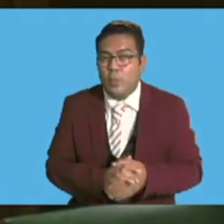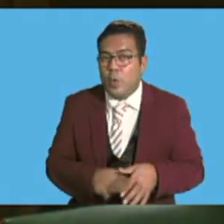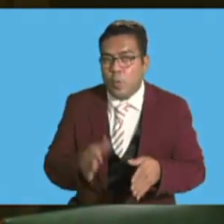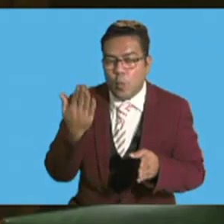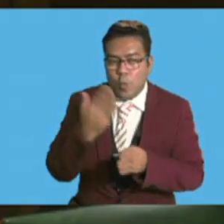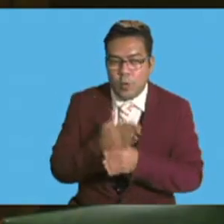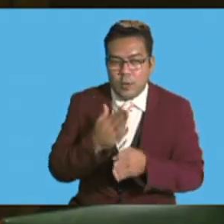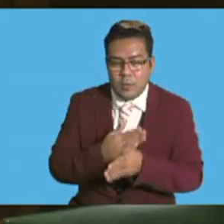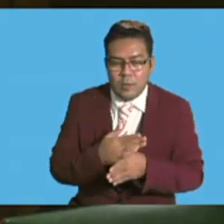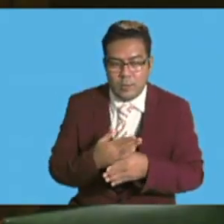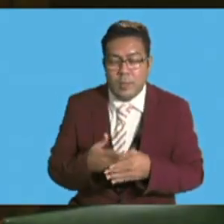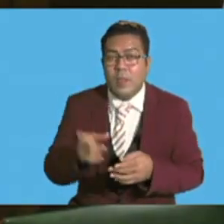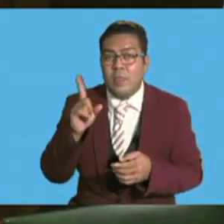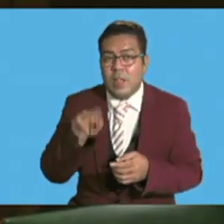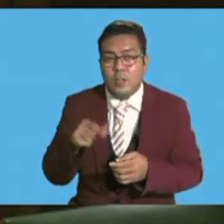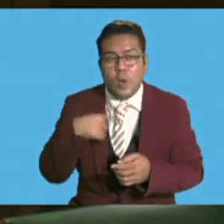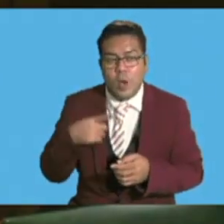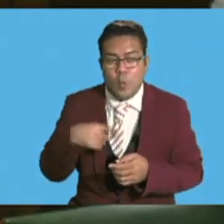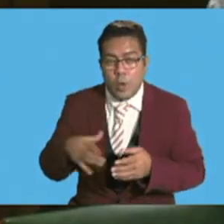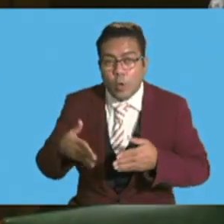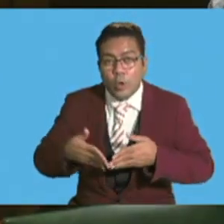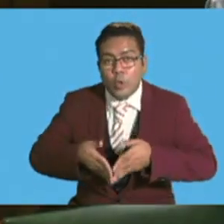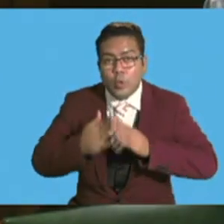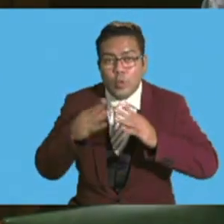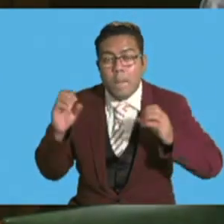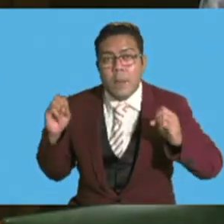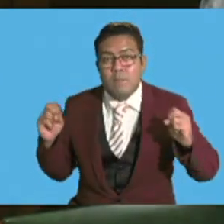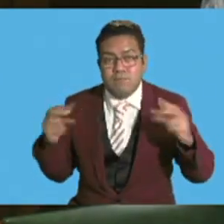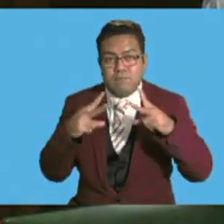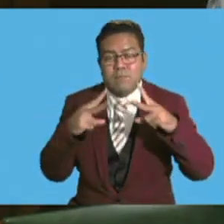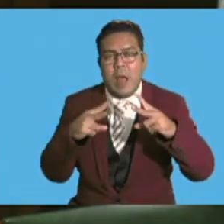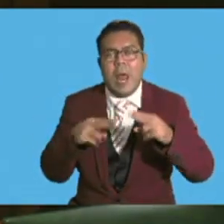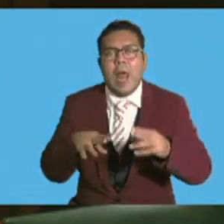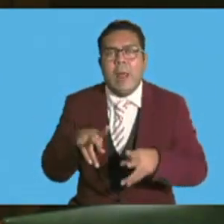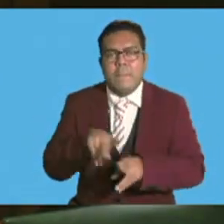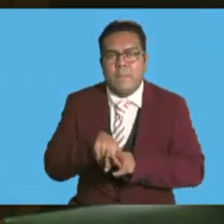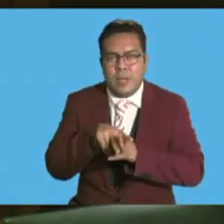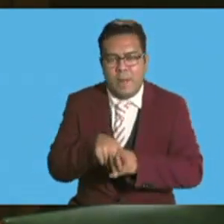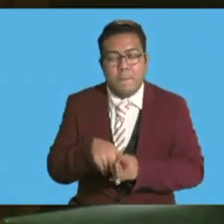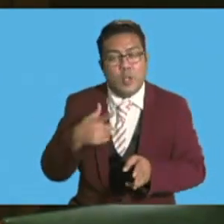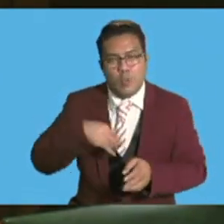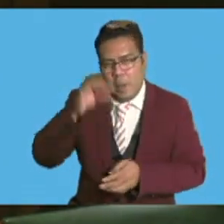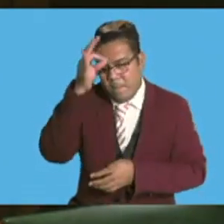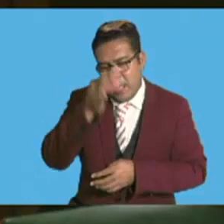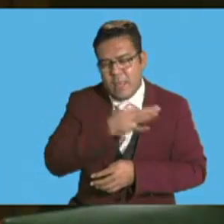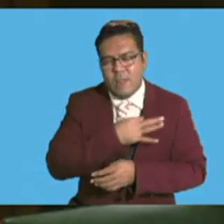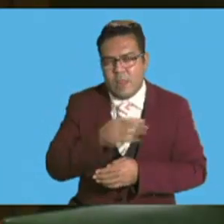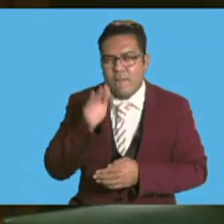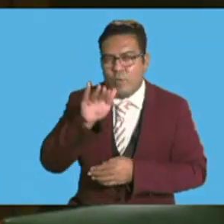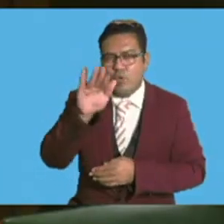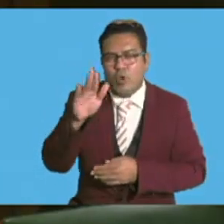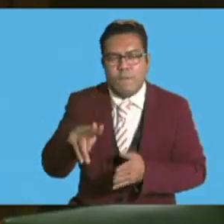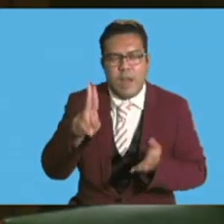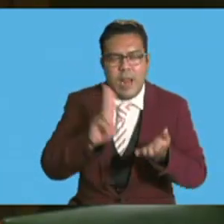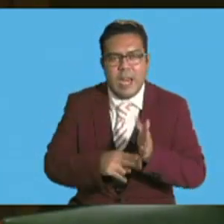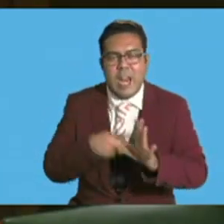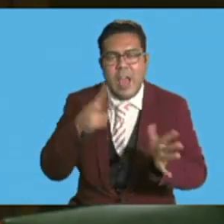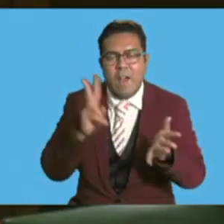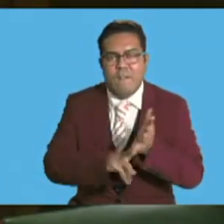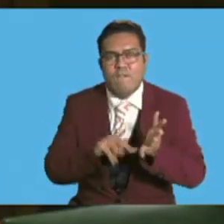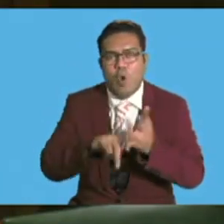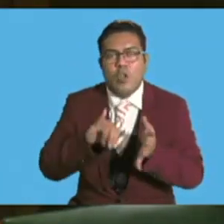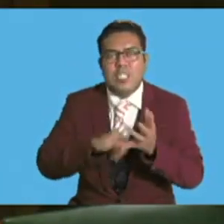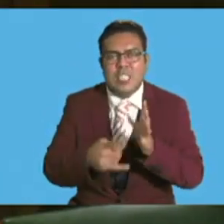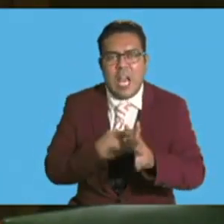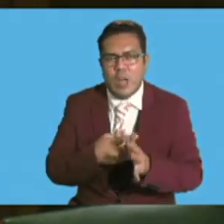Namosa. That's why we continue to build bridges in Namosa. Because we believe in the future of Namosa, not on the bad